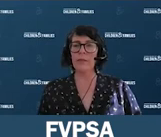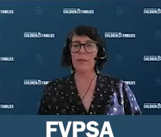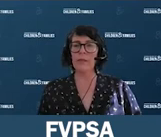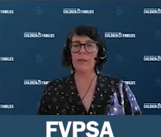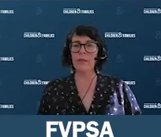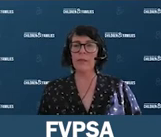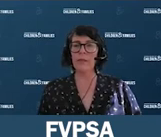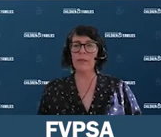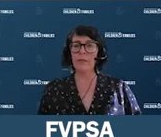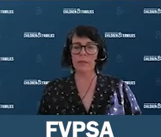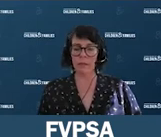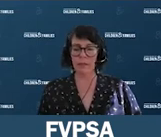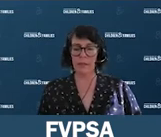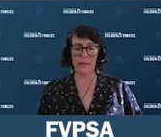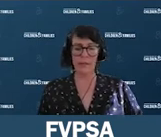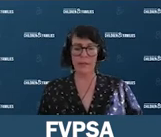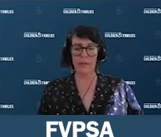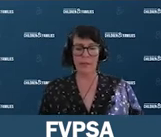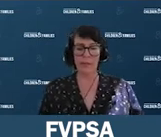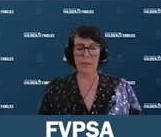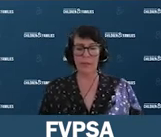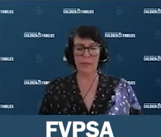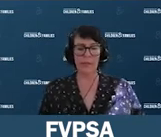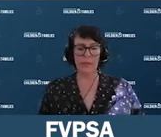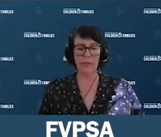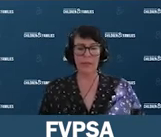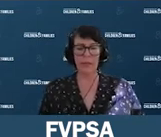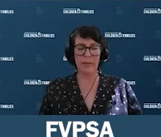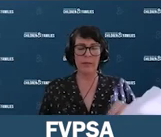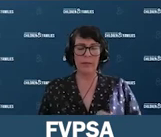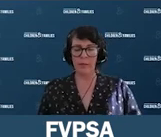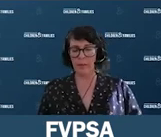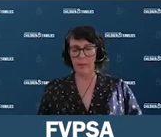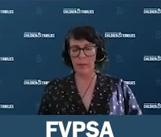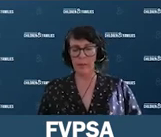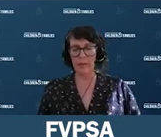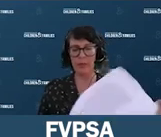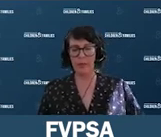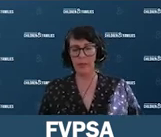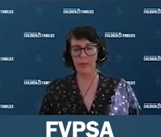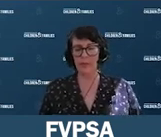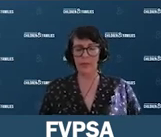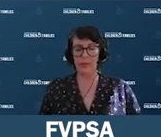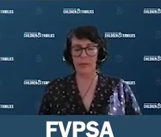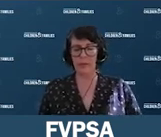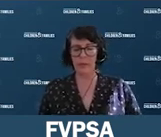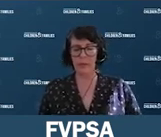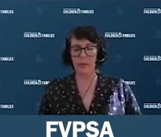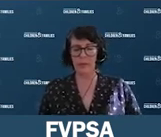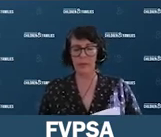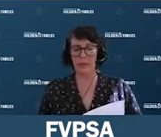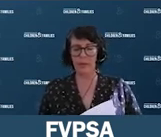So the provision of a gas card addresses the family's need to access counseling services, which is a need connected to their